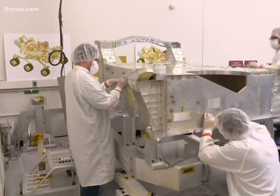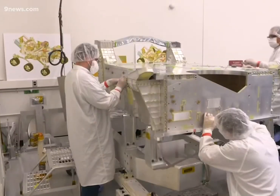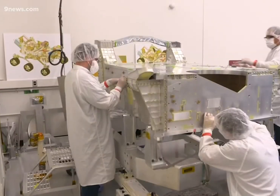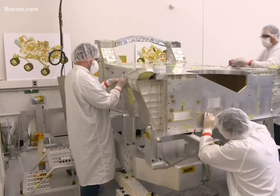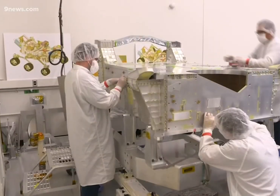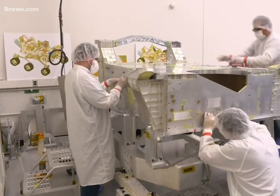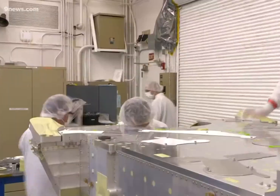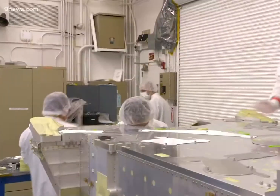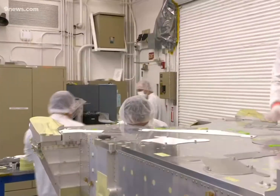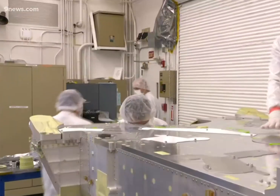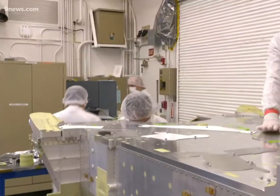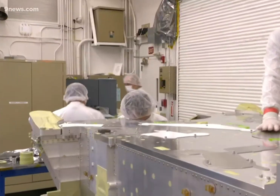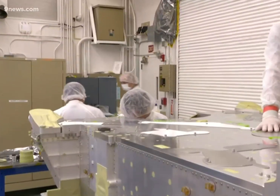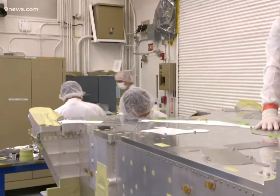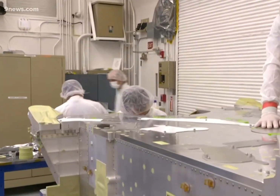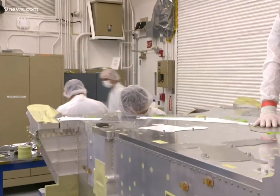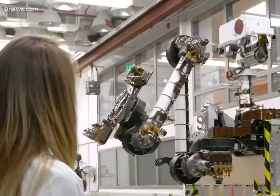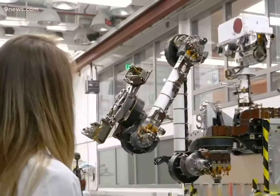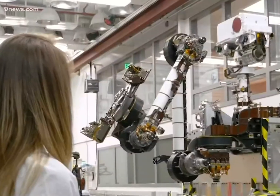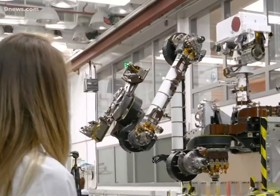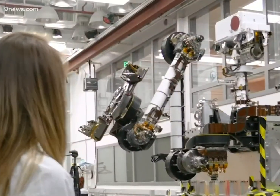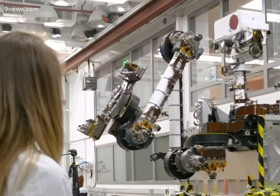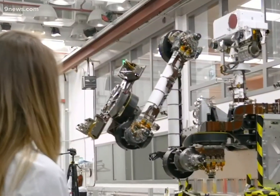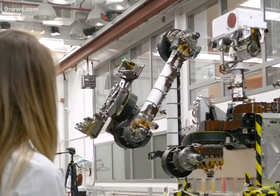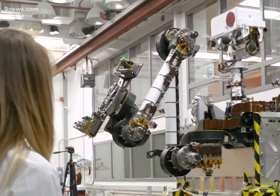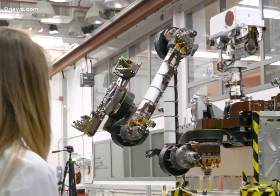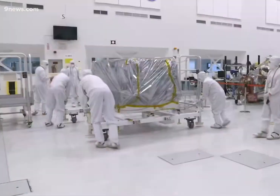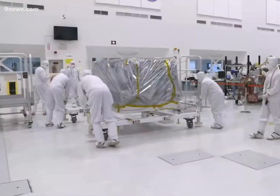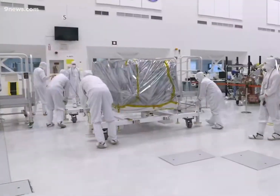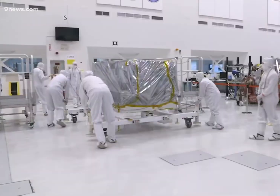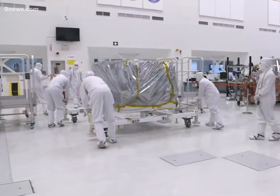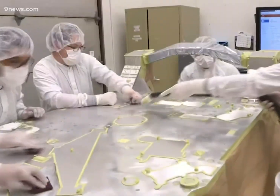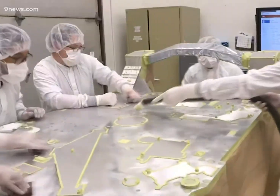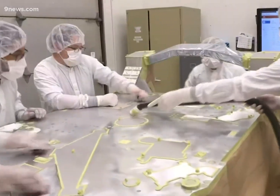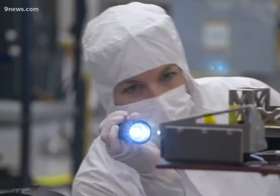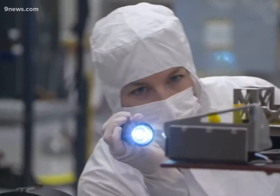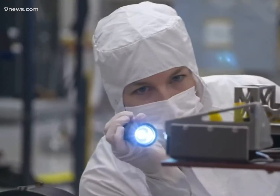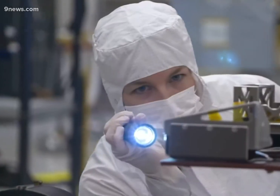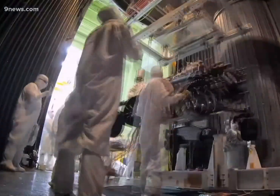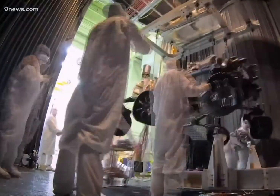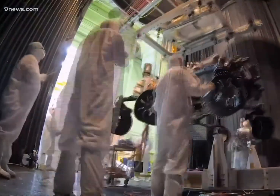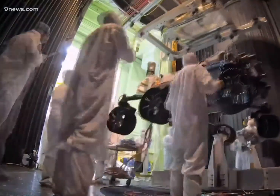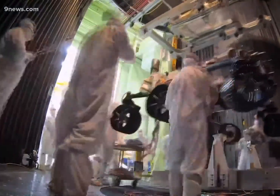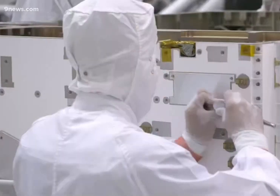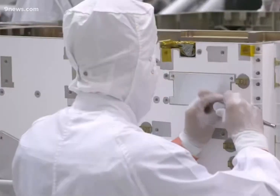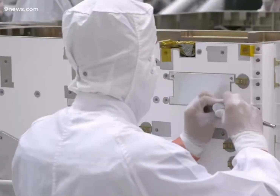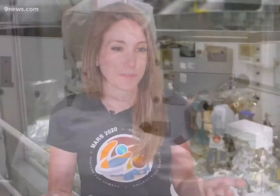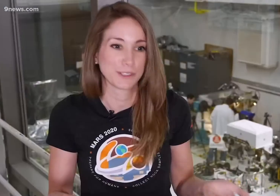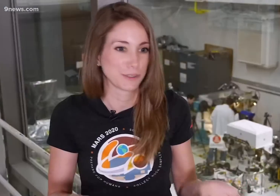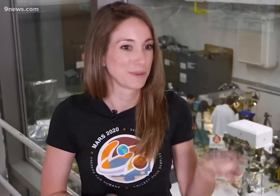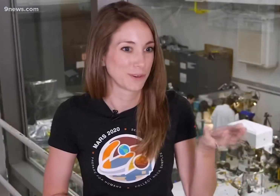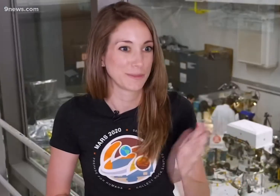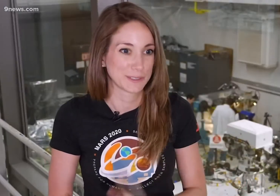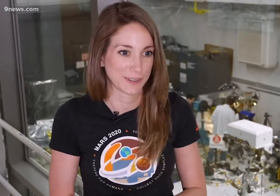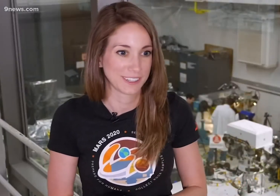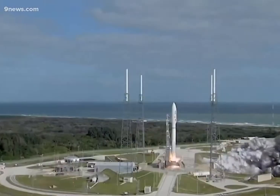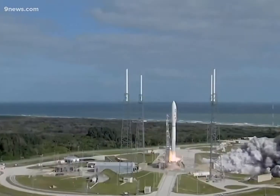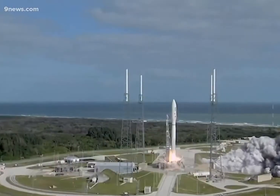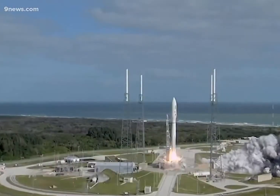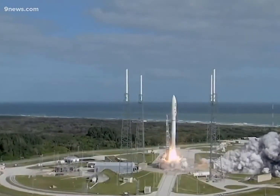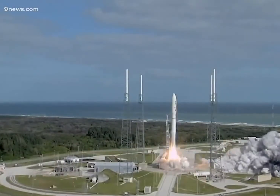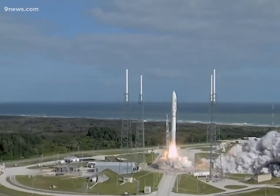kind of like the stagehands in this big production for the rover. It's bringing together a bunch of people, it's making sure that the hardware works, and it's kind of similar to a performance where, like